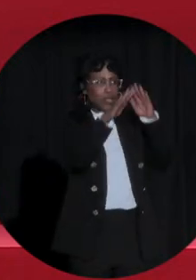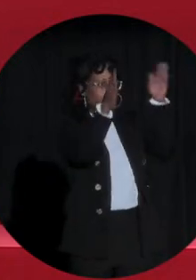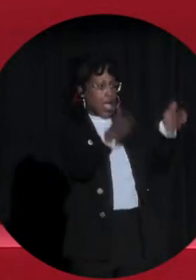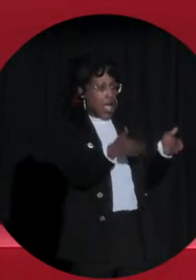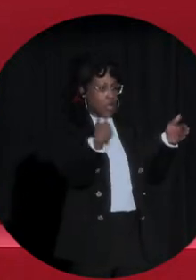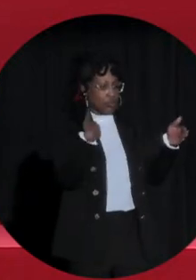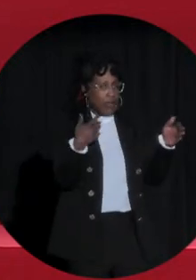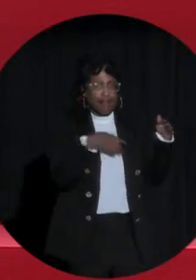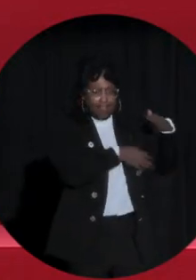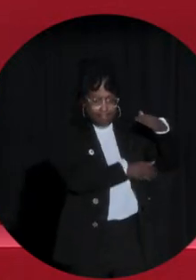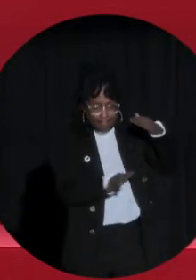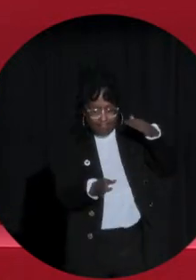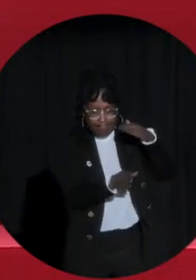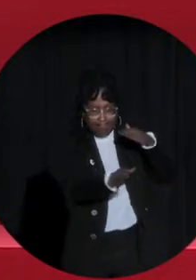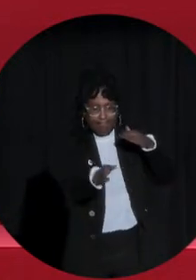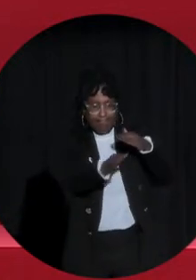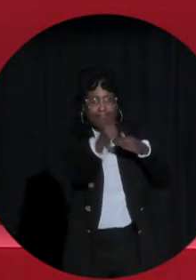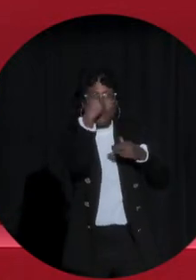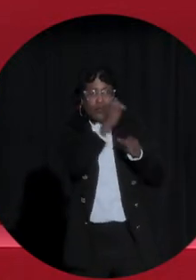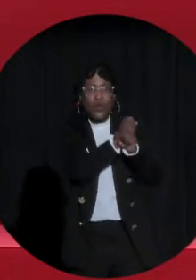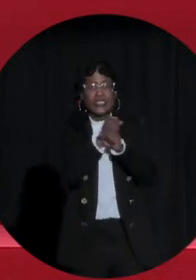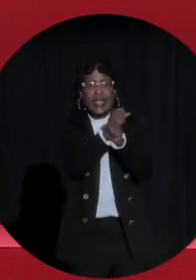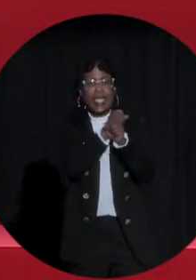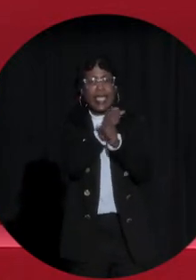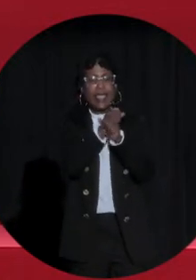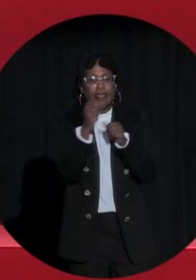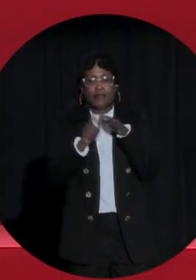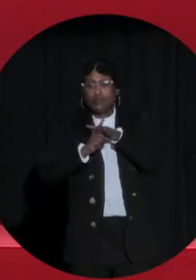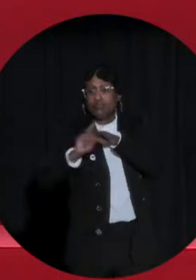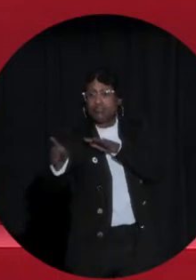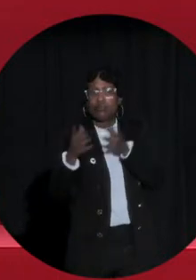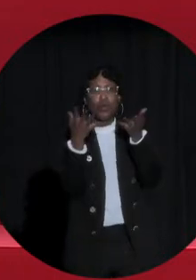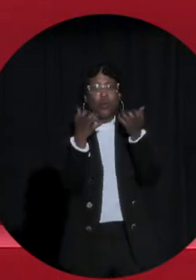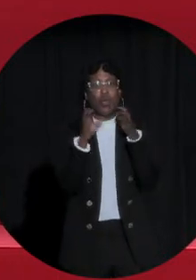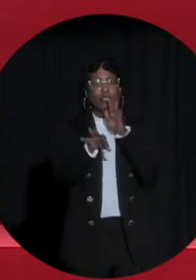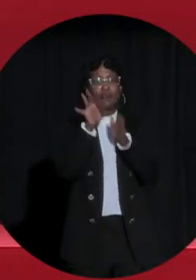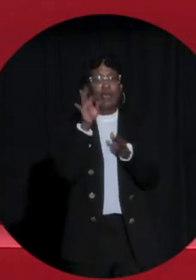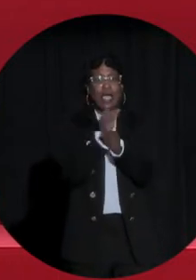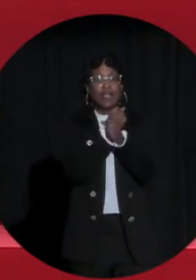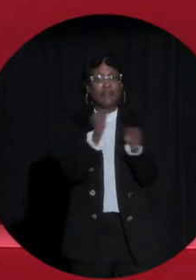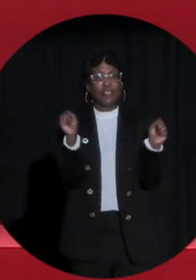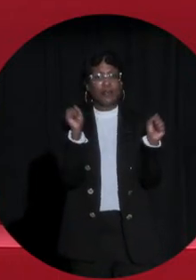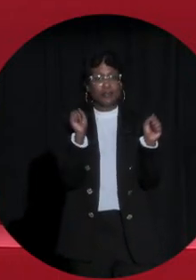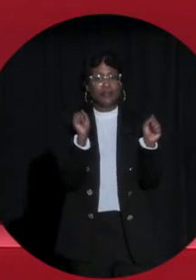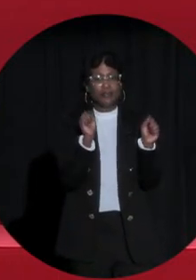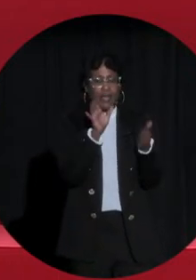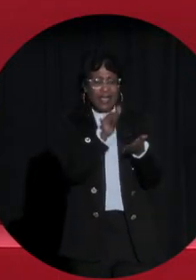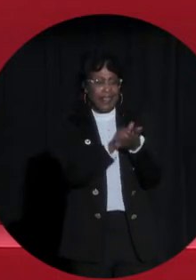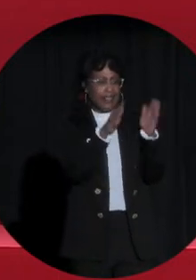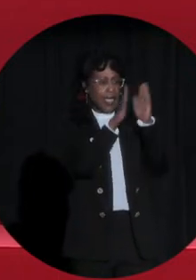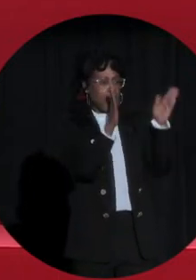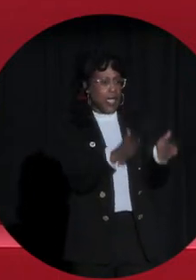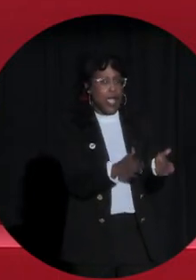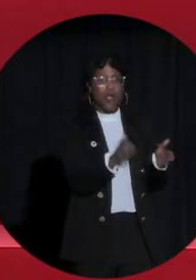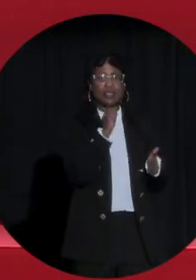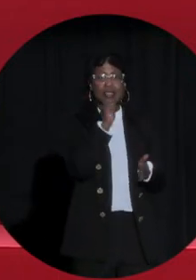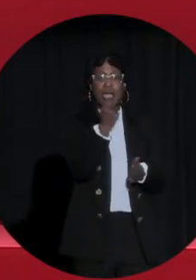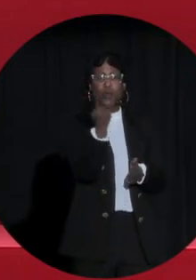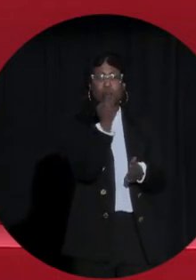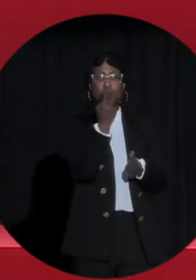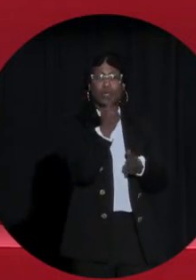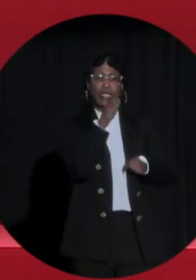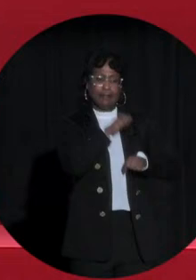same intricate facade, the same bricks and mortar, but sometimes a place is more than the sum of its